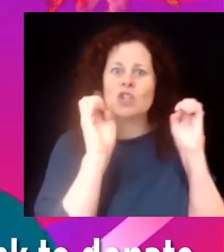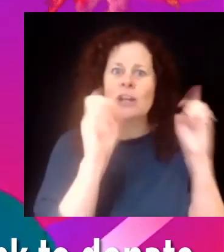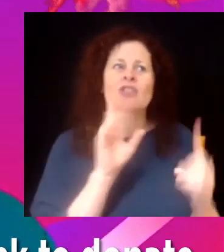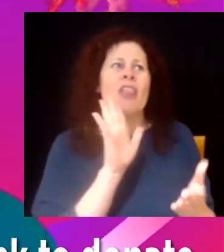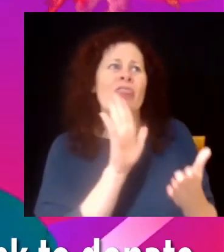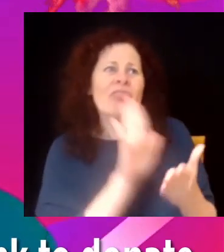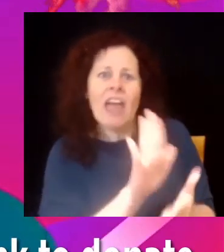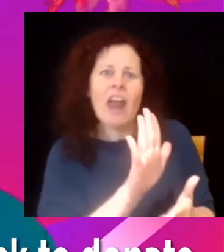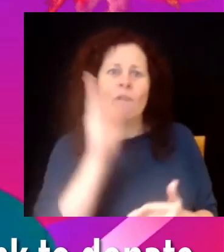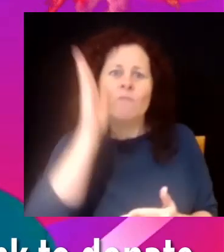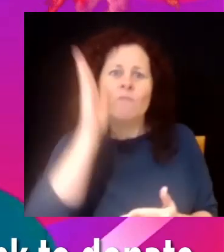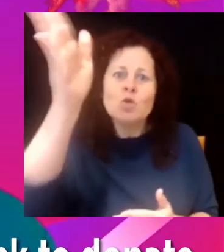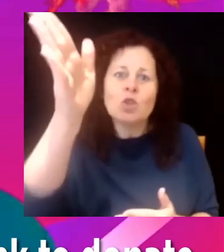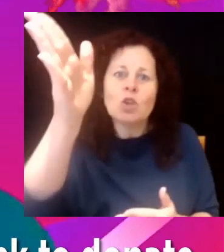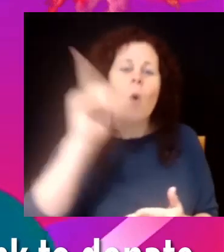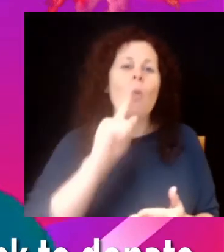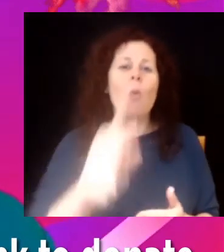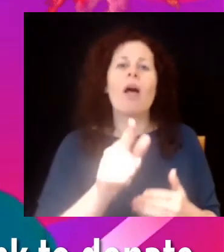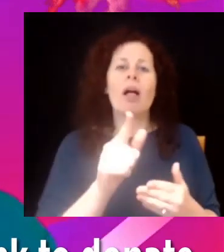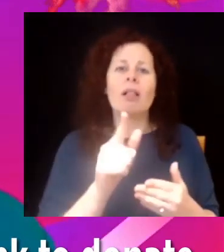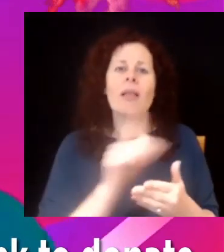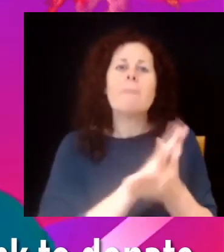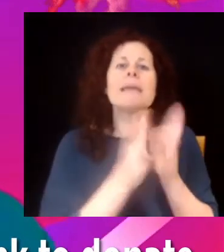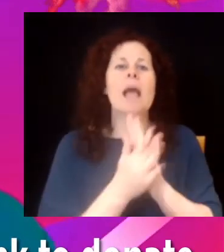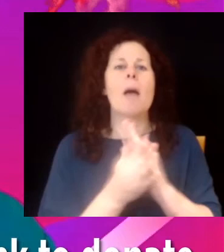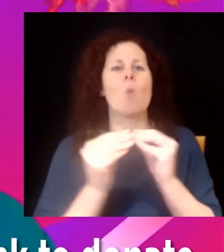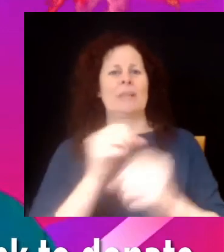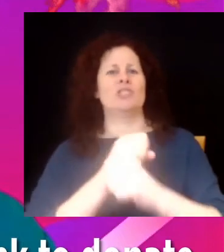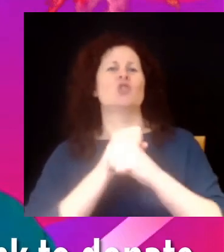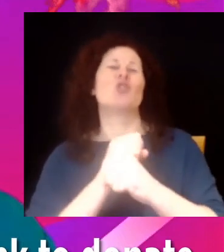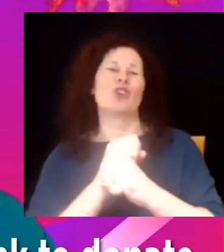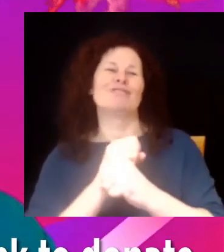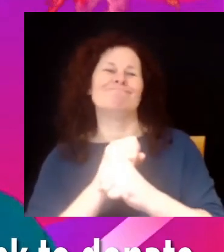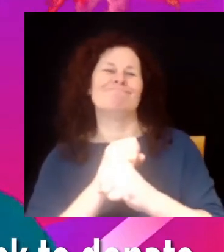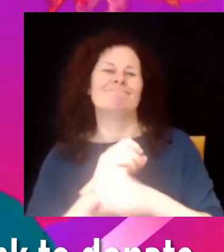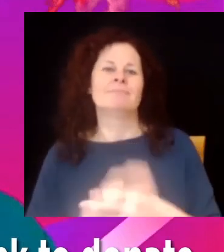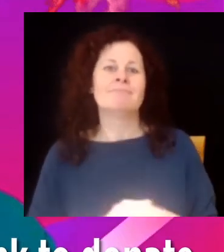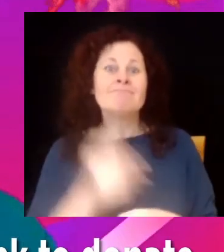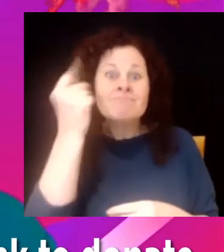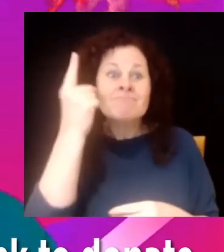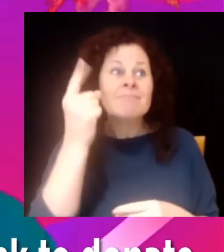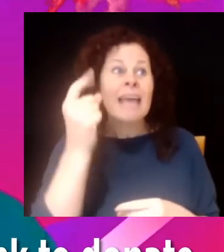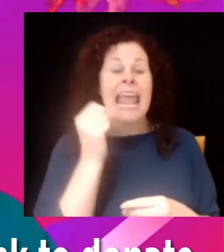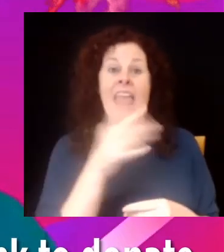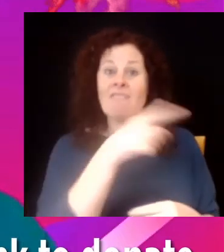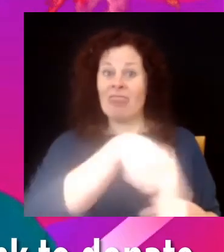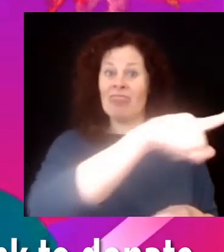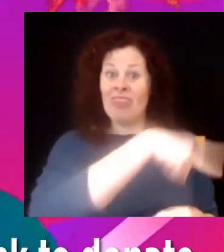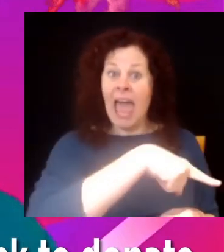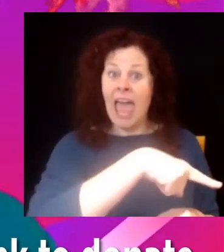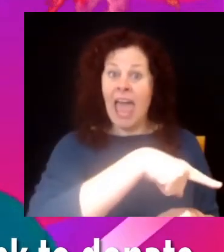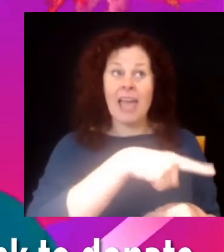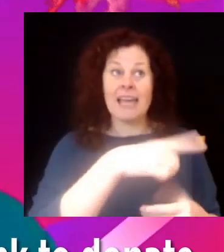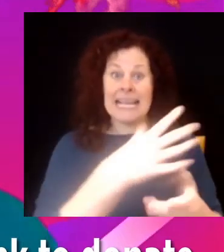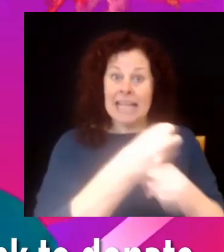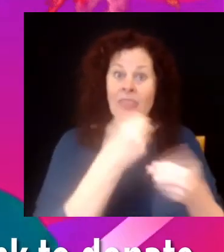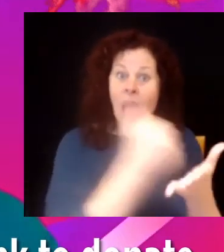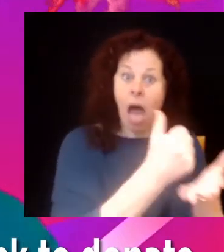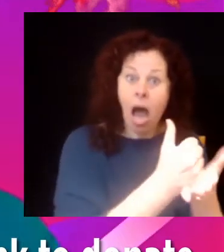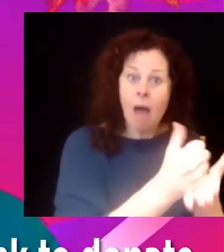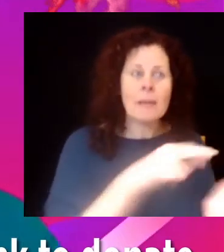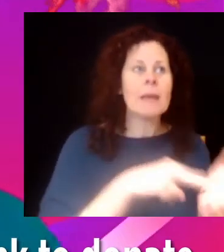future can be more secure because of your support. And trust me, we will all benefit because we need to